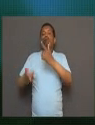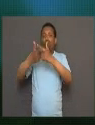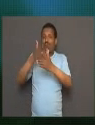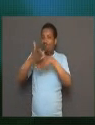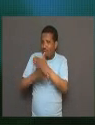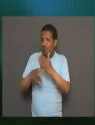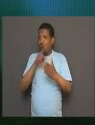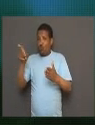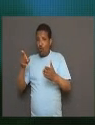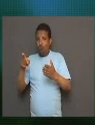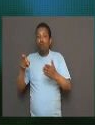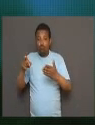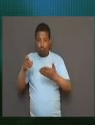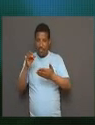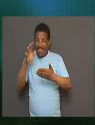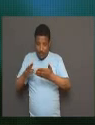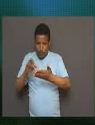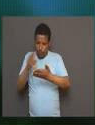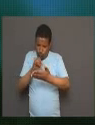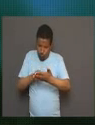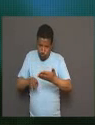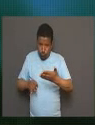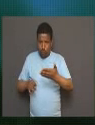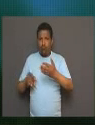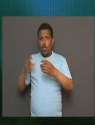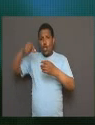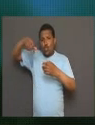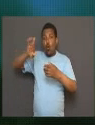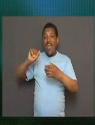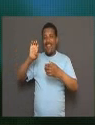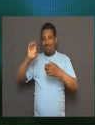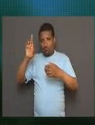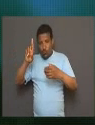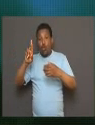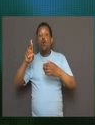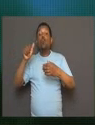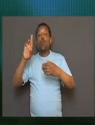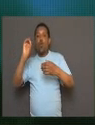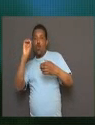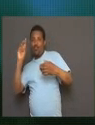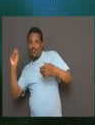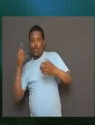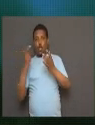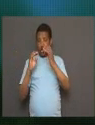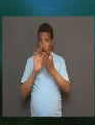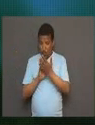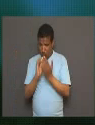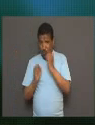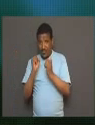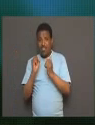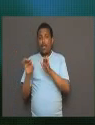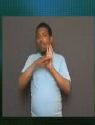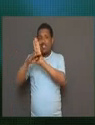you let the least square root computed represent a side of the